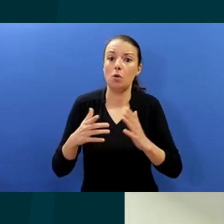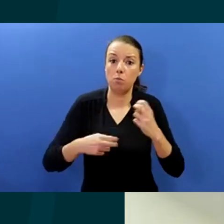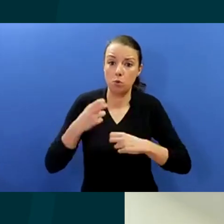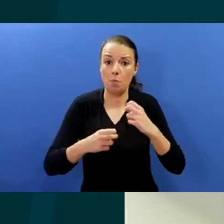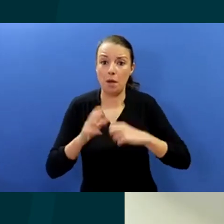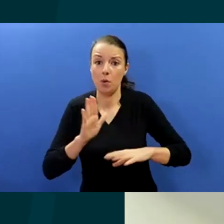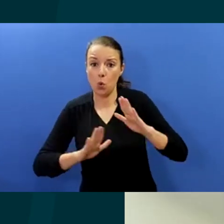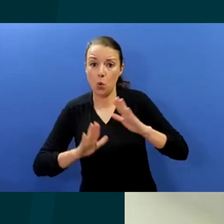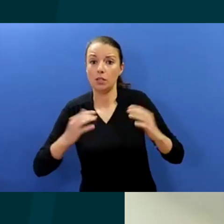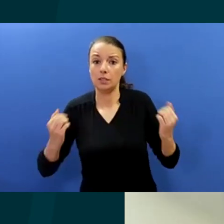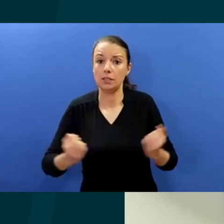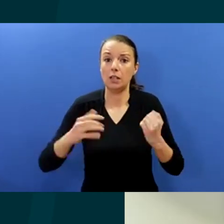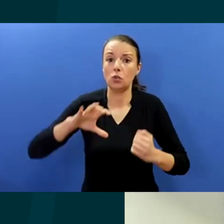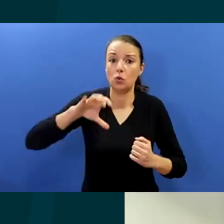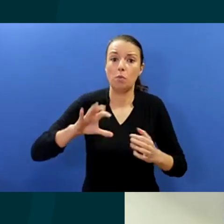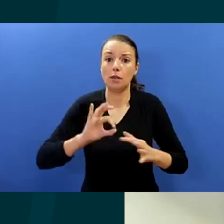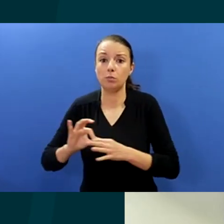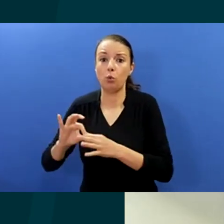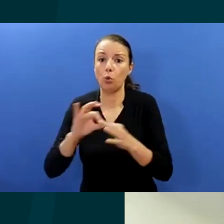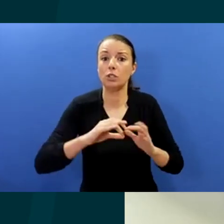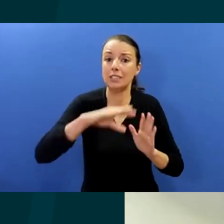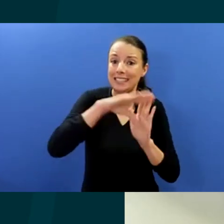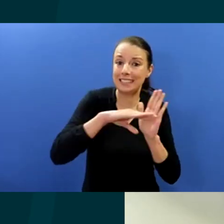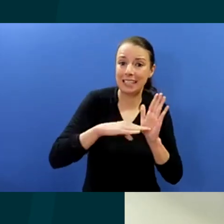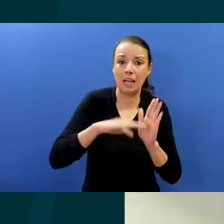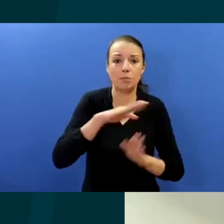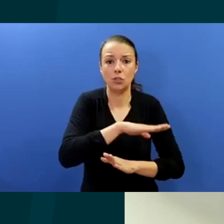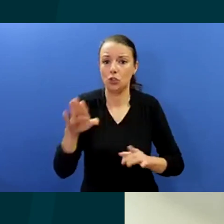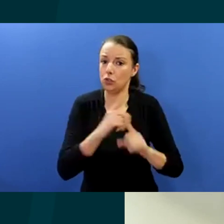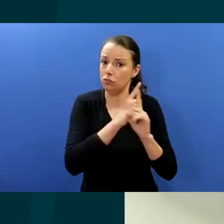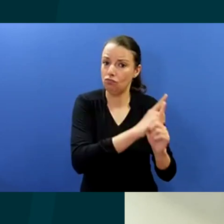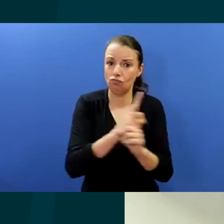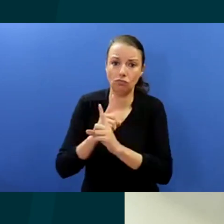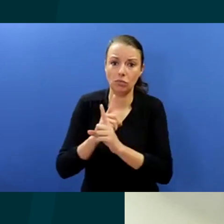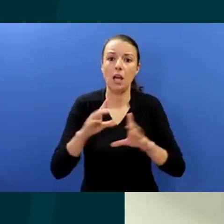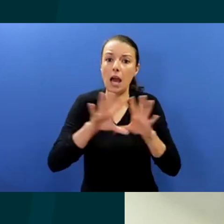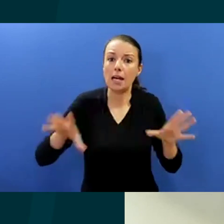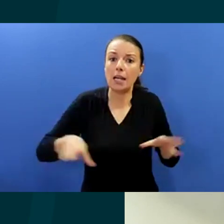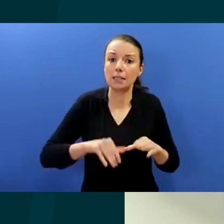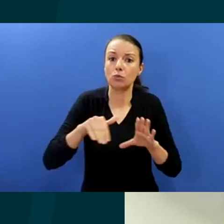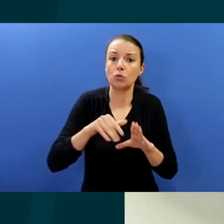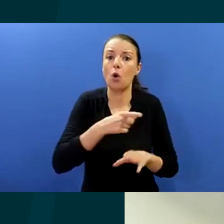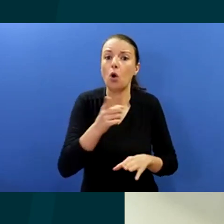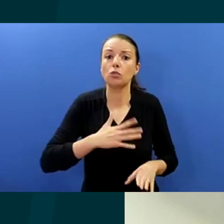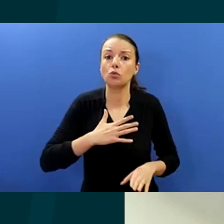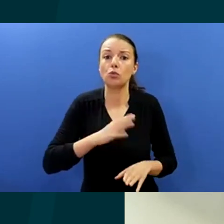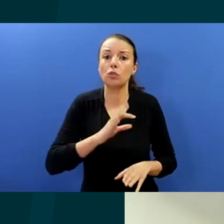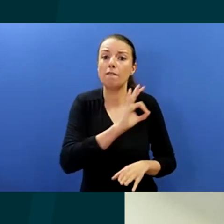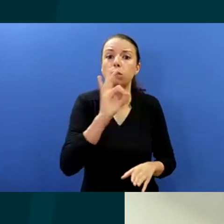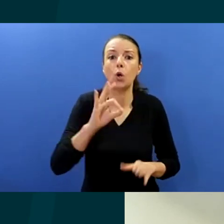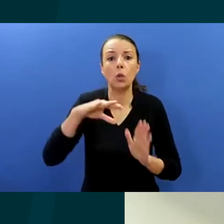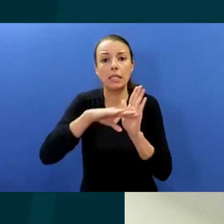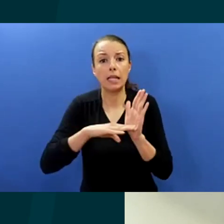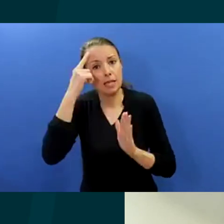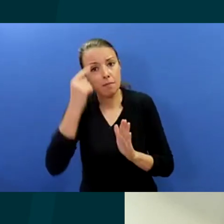making the right rules together with the participants, so you can rely on the rule. And if there is something going wrong, you can refer to the rules